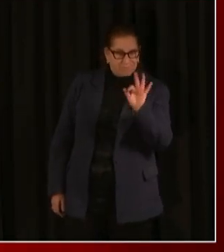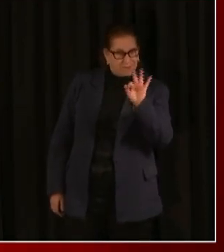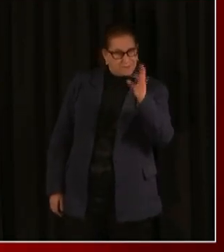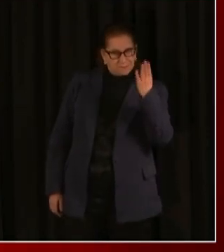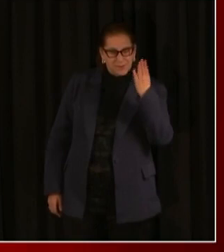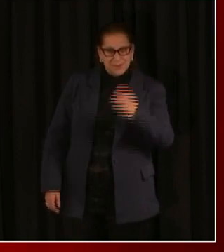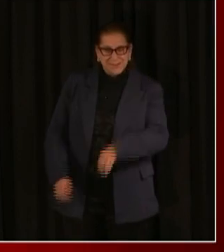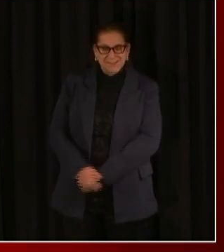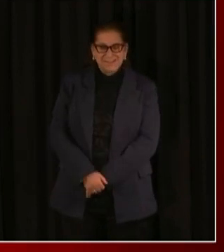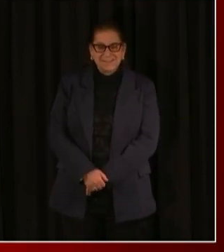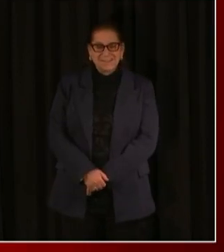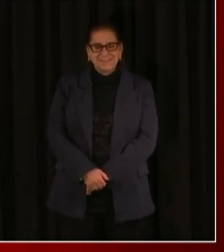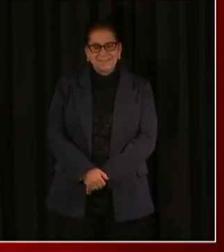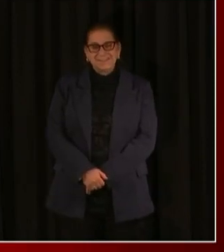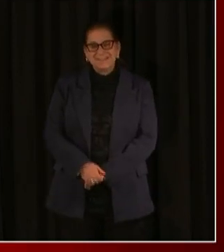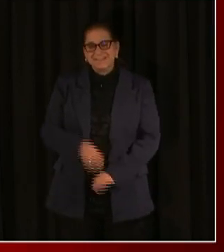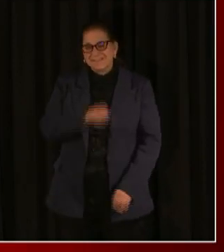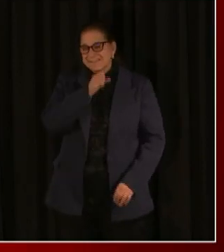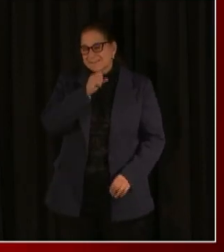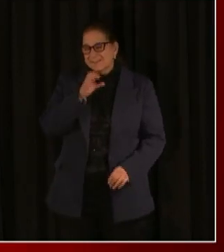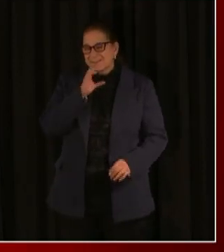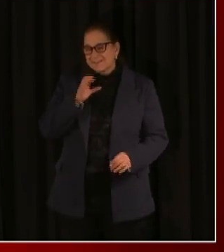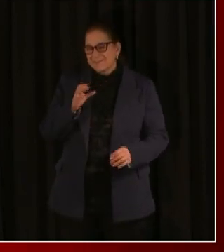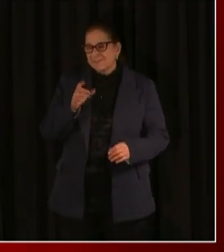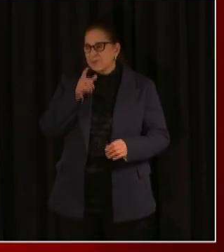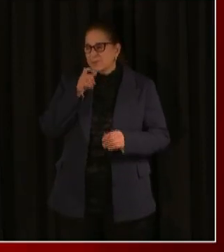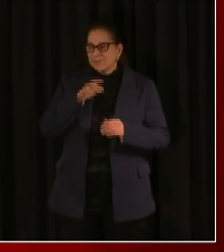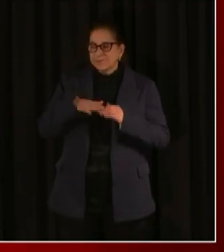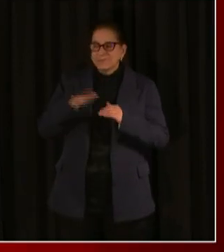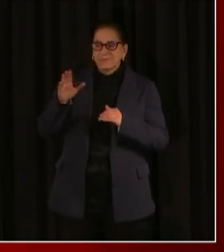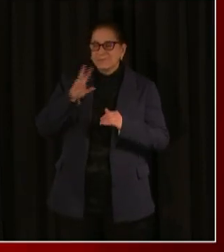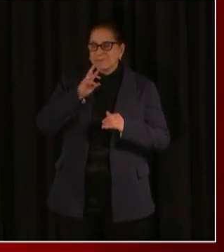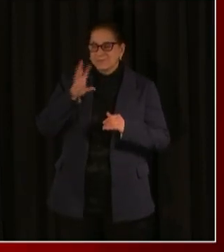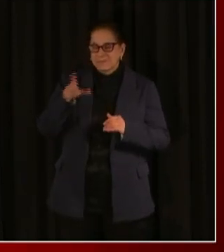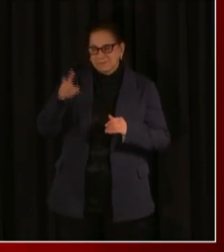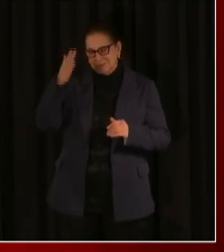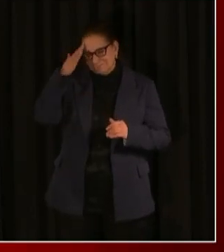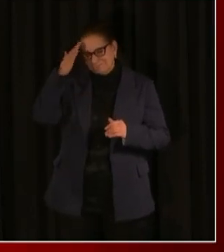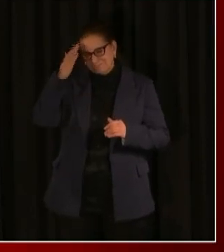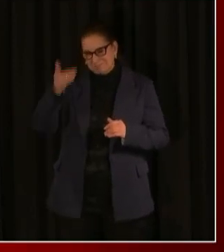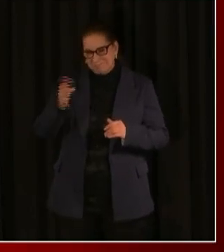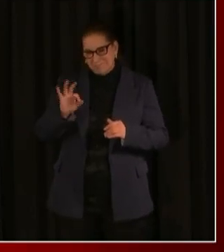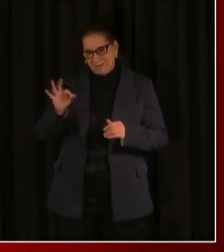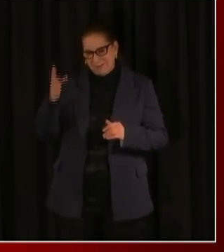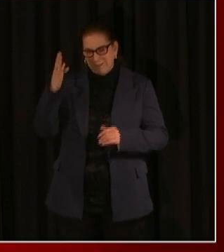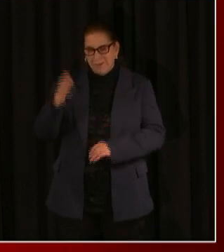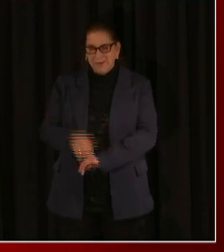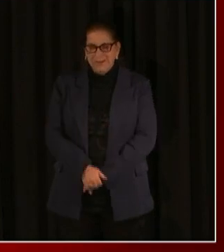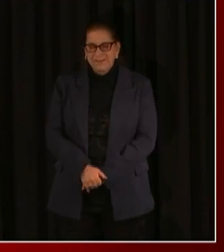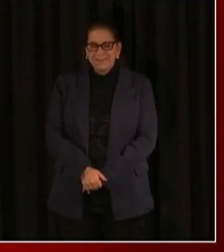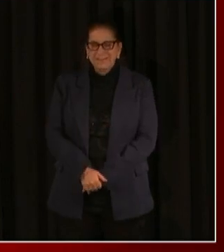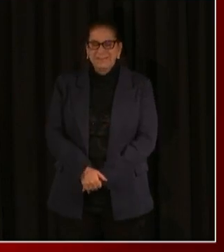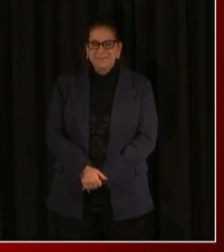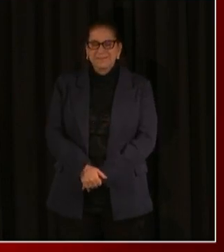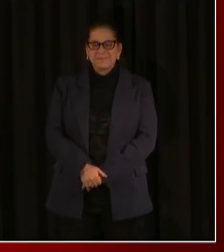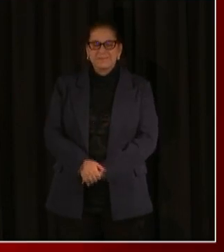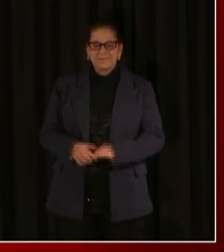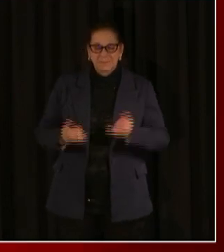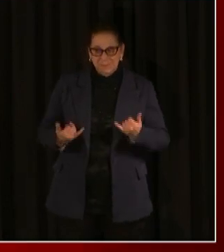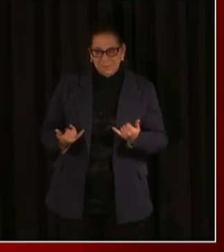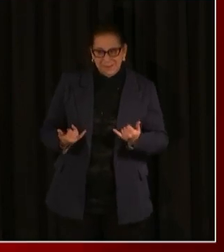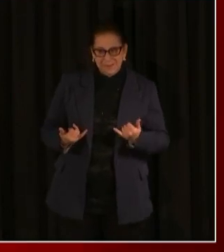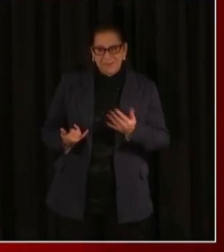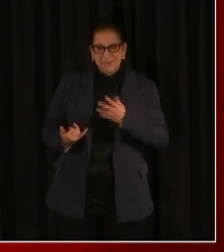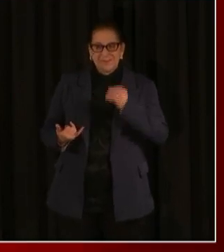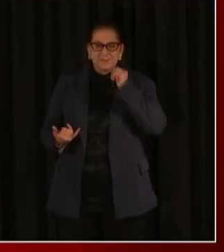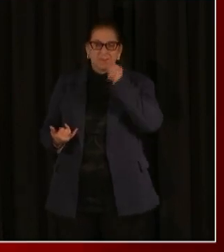seniors 65 and older that are eligible. So just ensure. Again, for the time being, tomorrow there will be